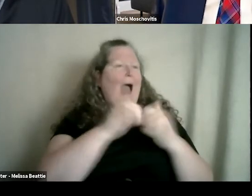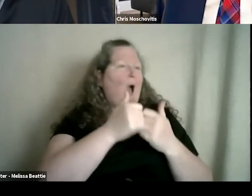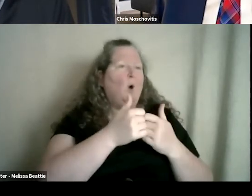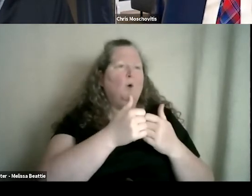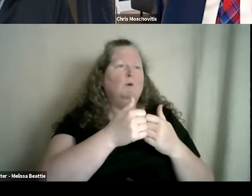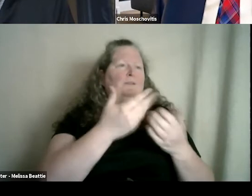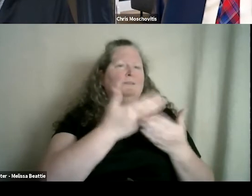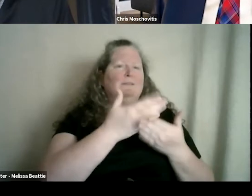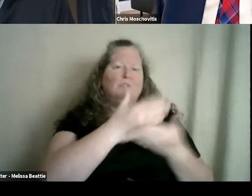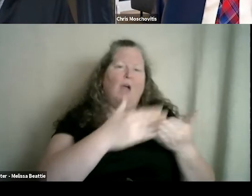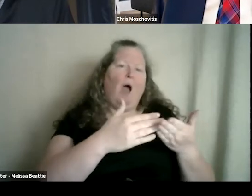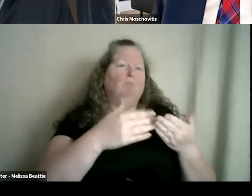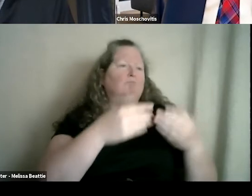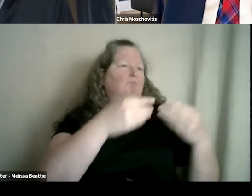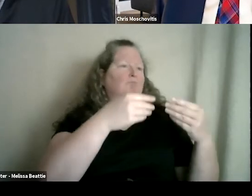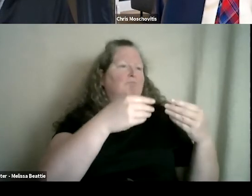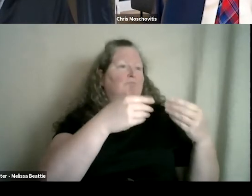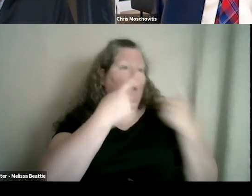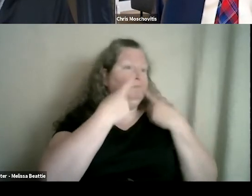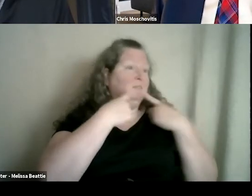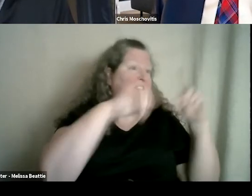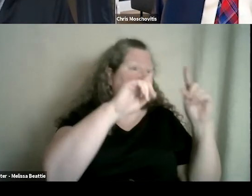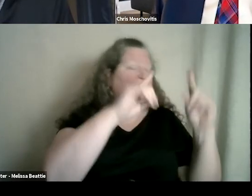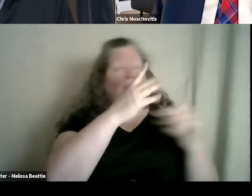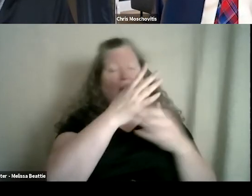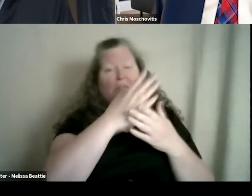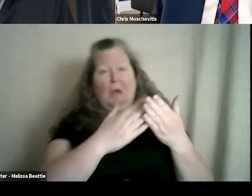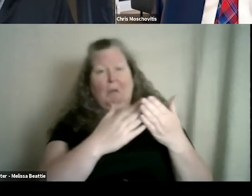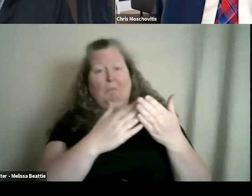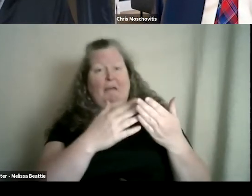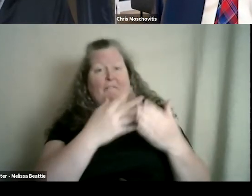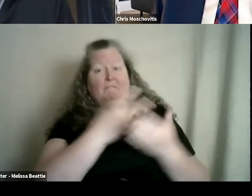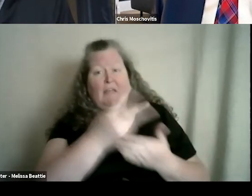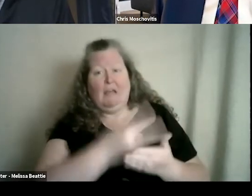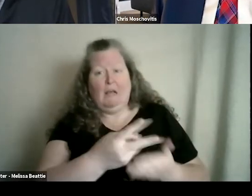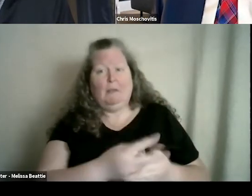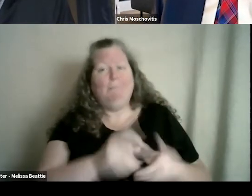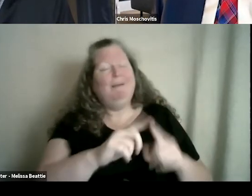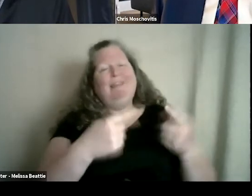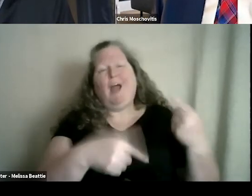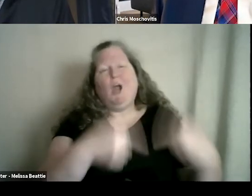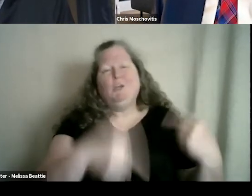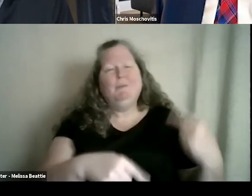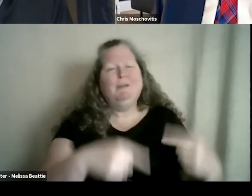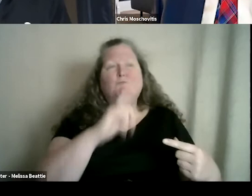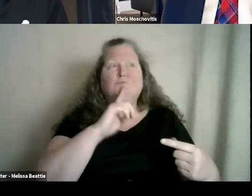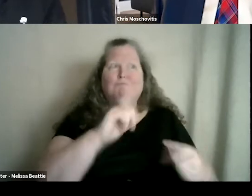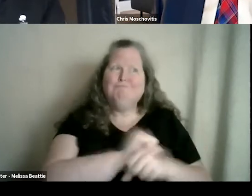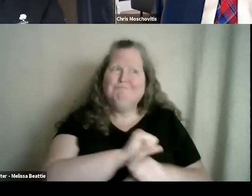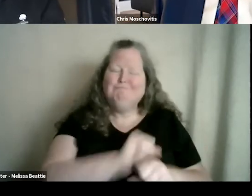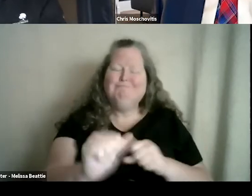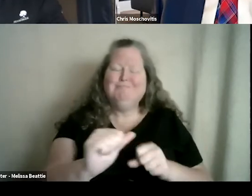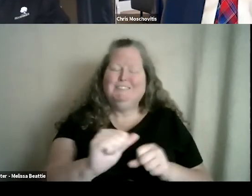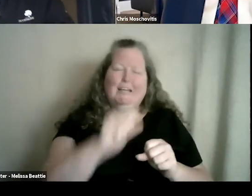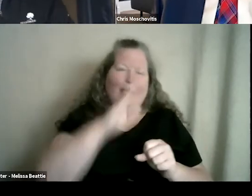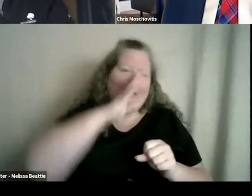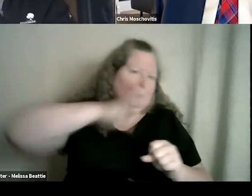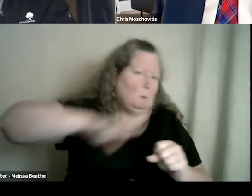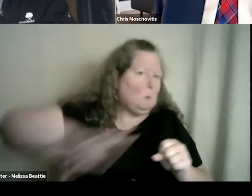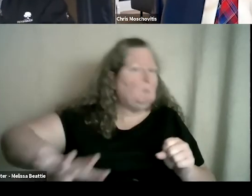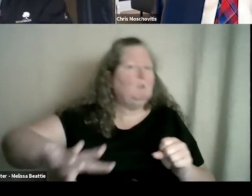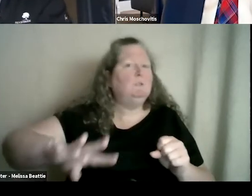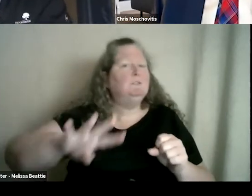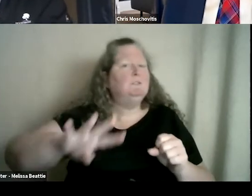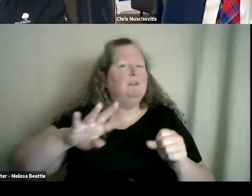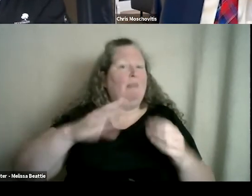This argument tends to ignore the very real human implications of failed